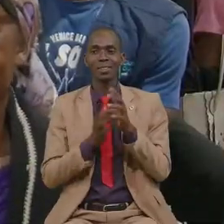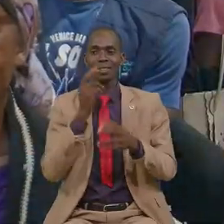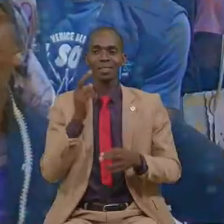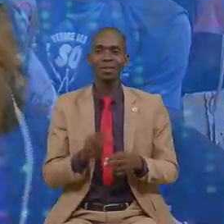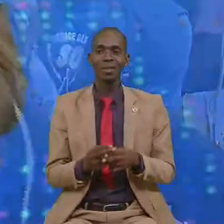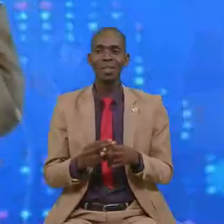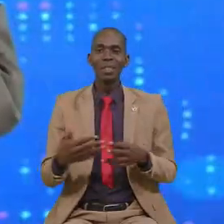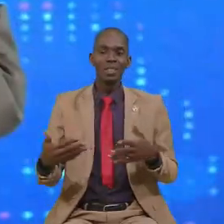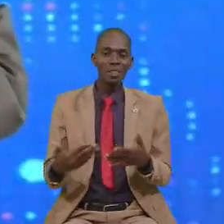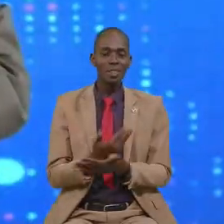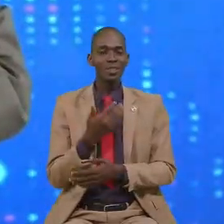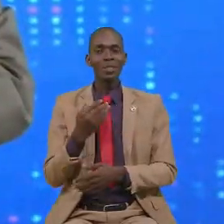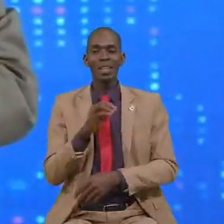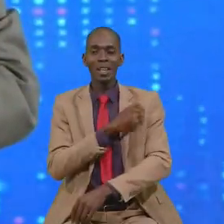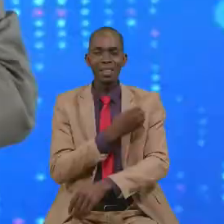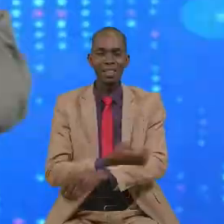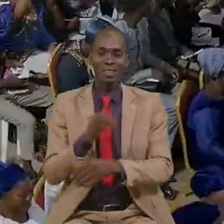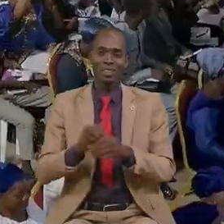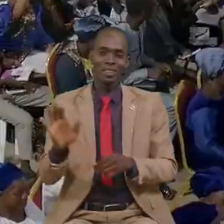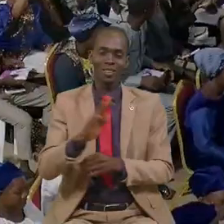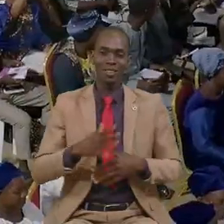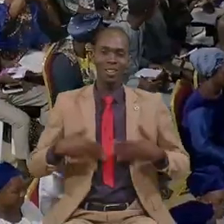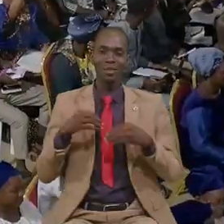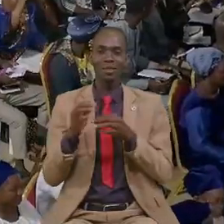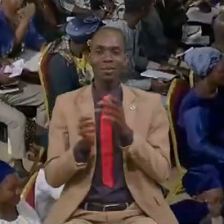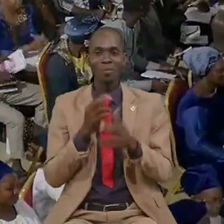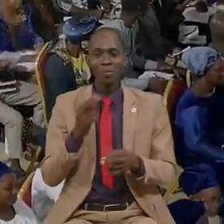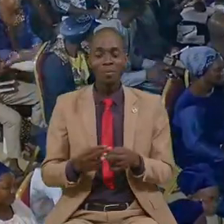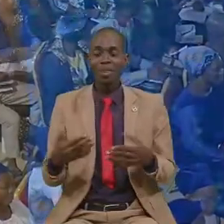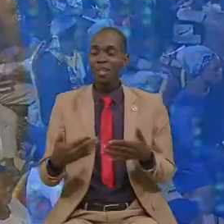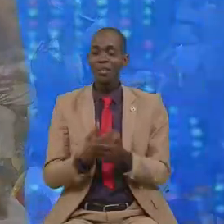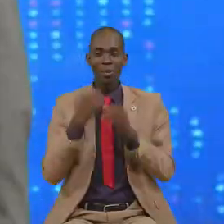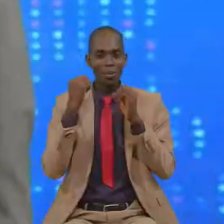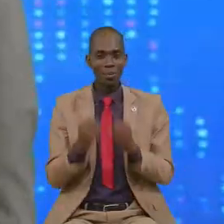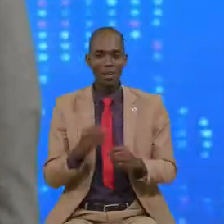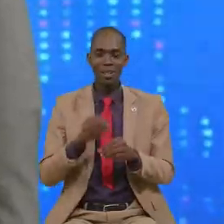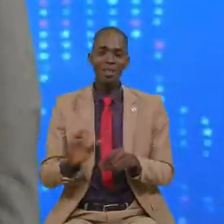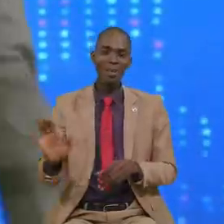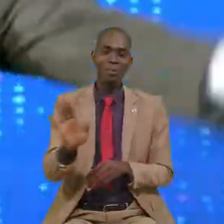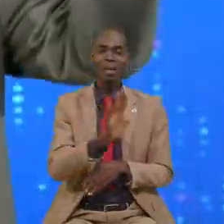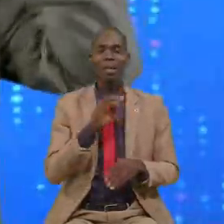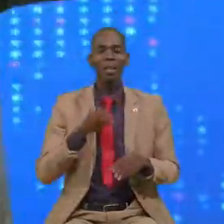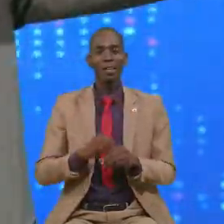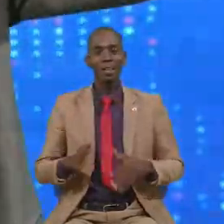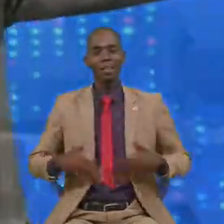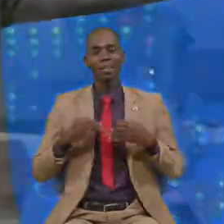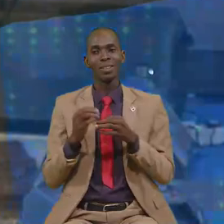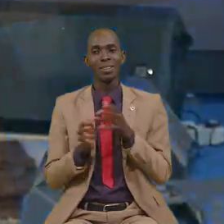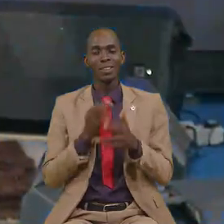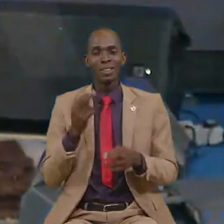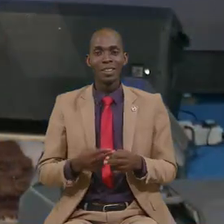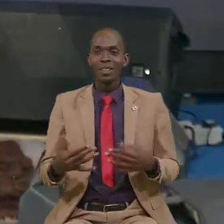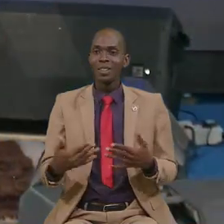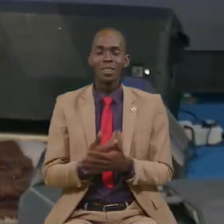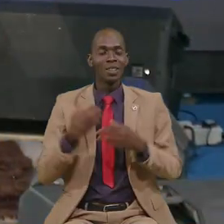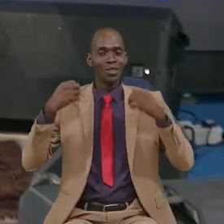New energy in your life. New power in your life. New strength